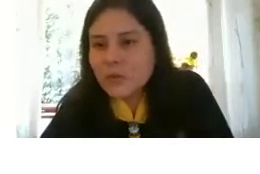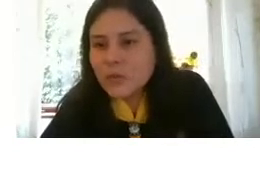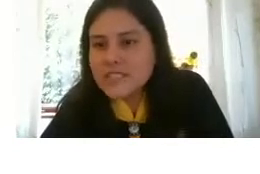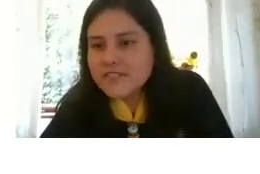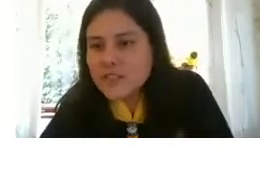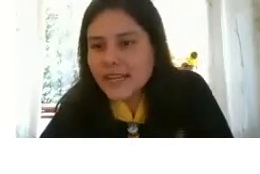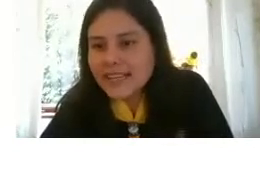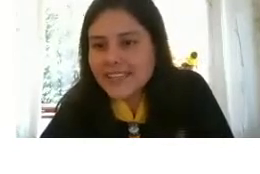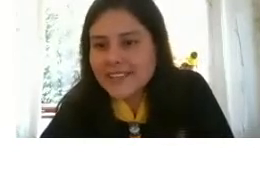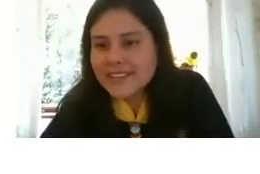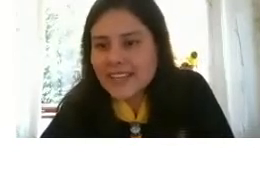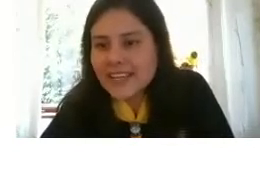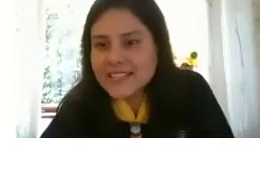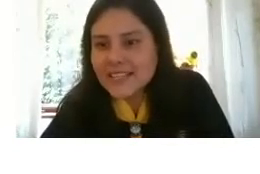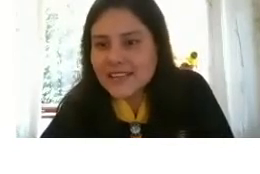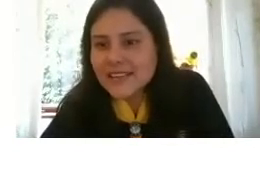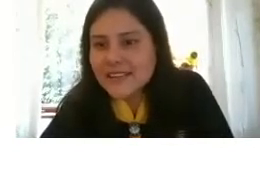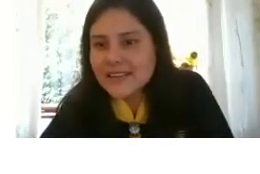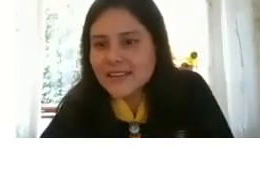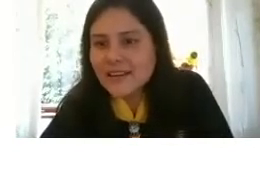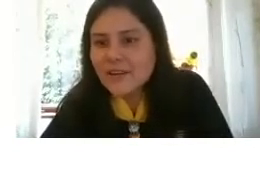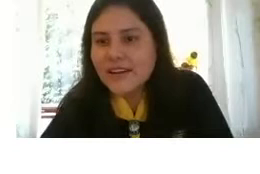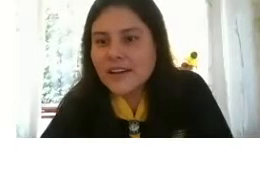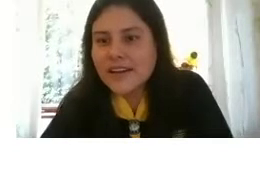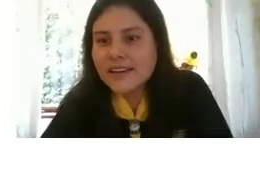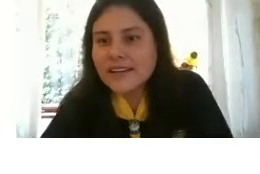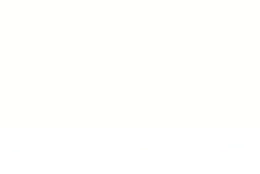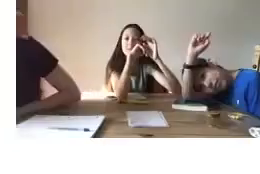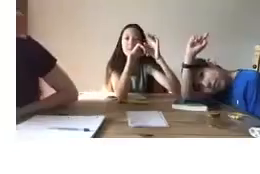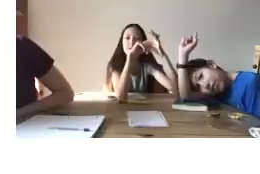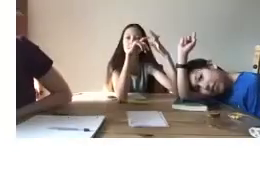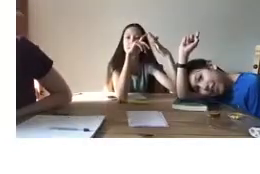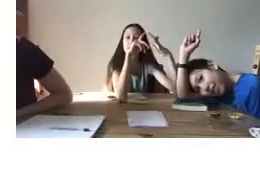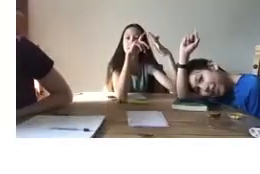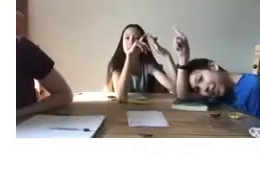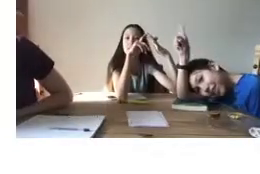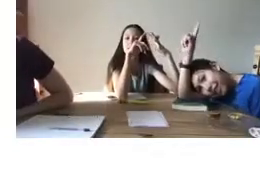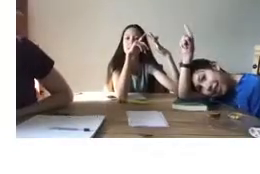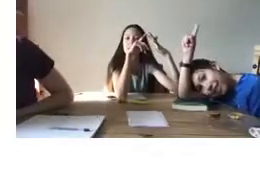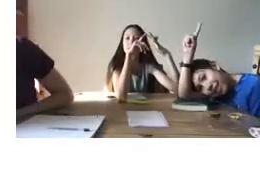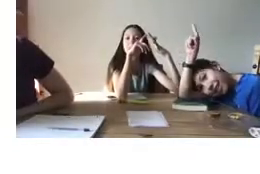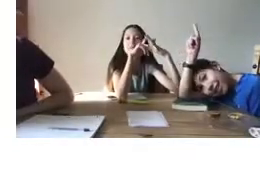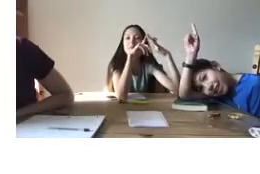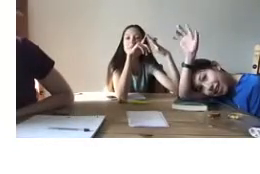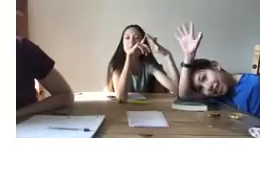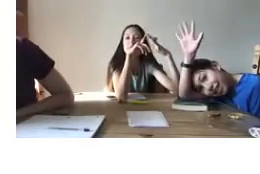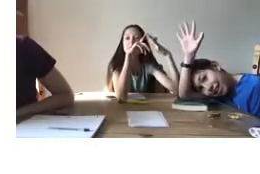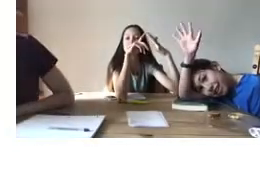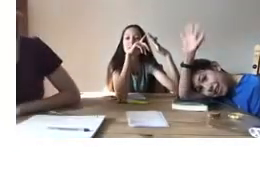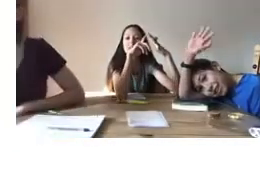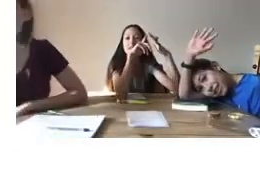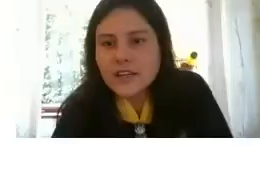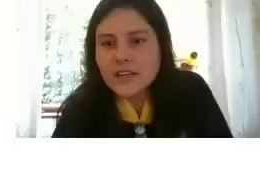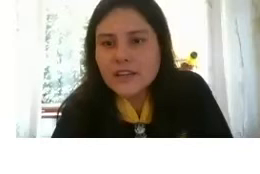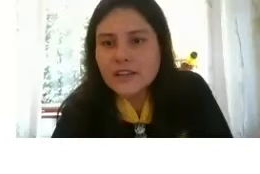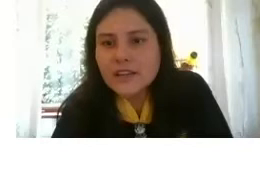What's the first one? A? A T. Okay. Sign language too. Oh, is she gone? Maybe. I lost